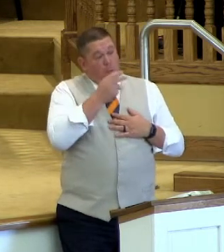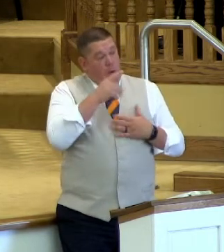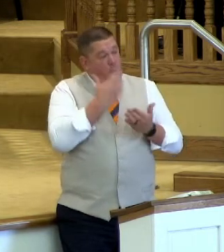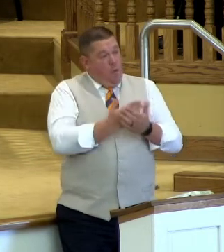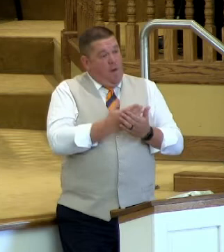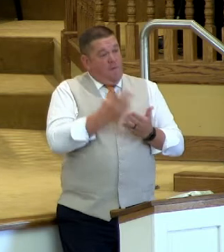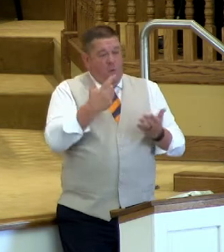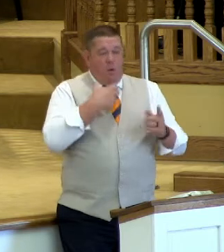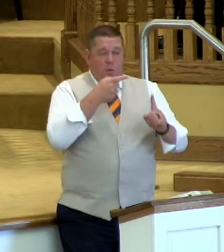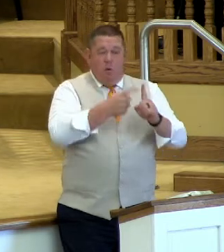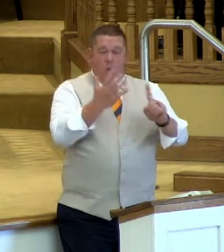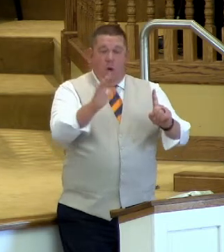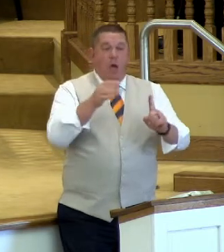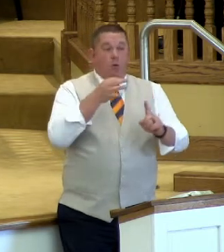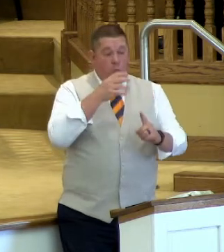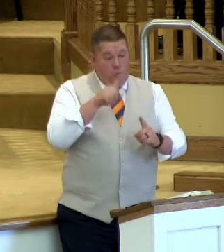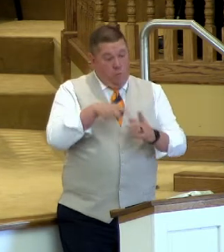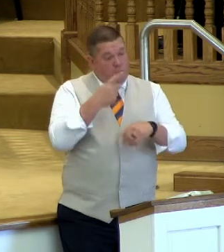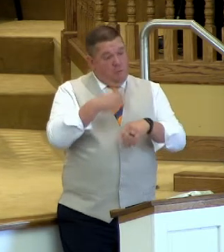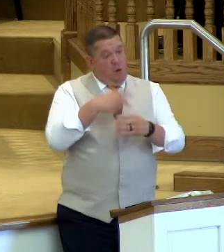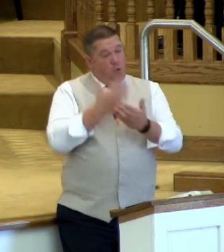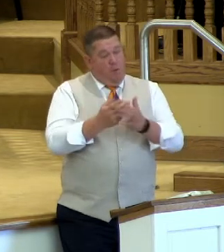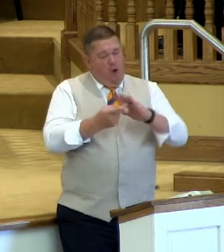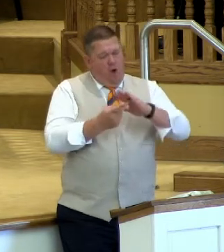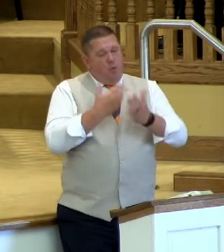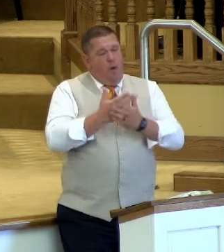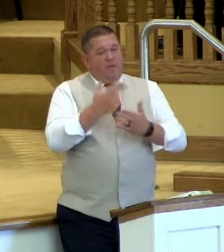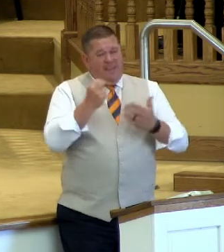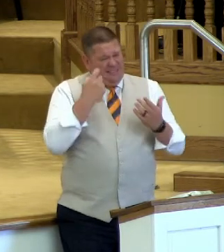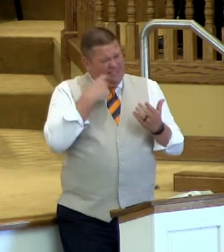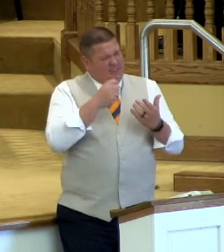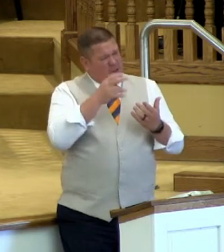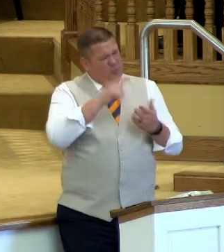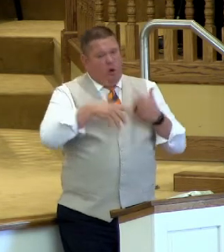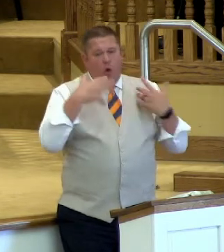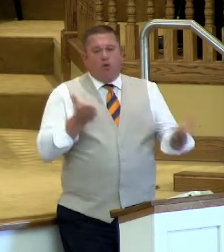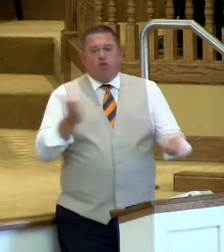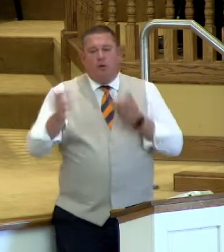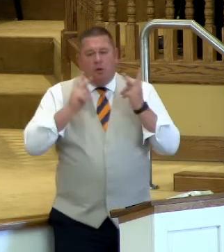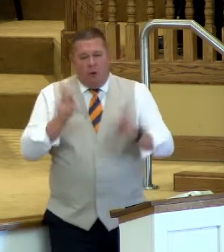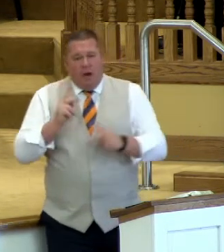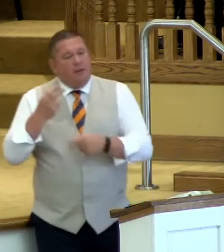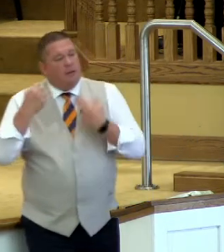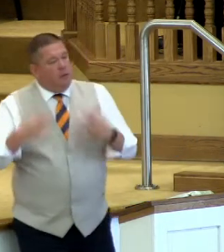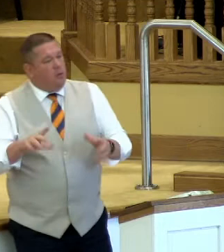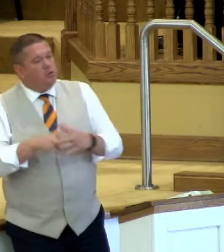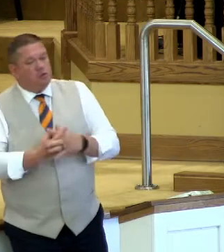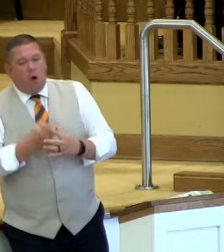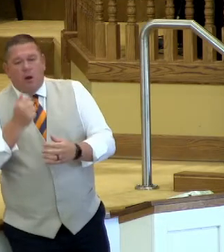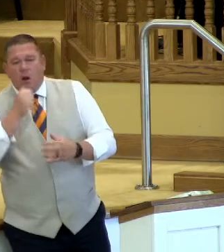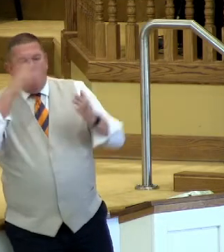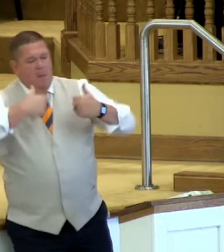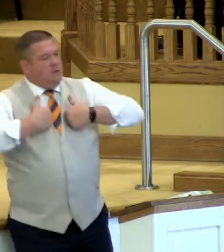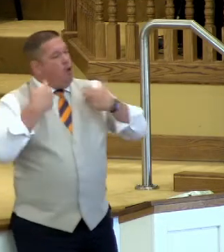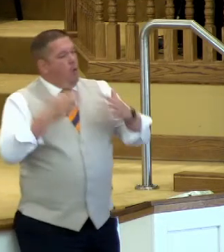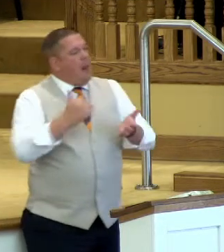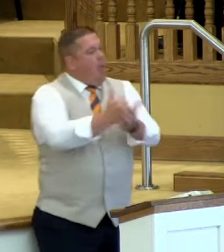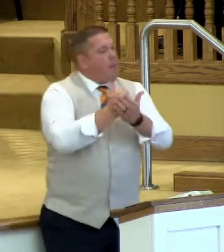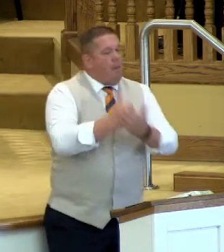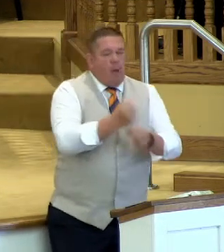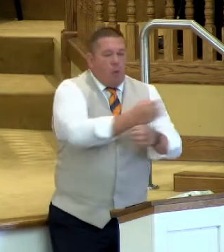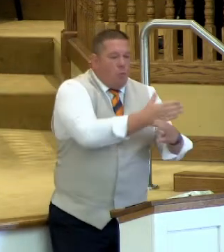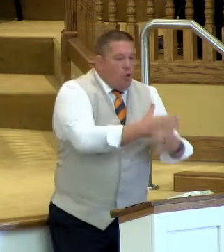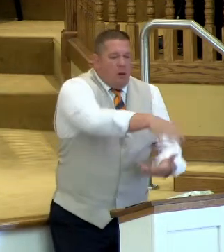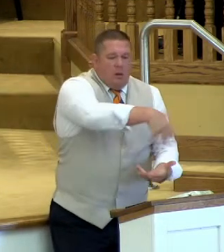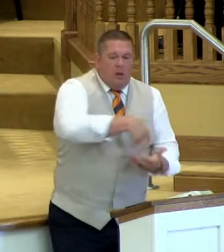gets here, here's a little point I want to throw out. As soon as Paul gets there, he just got shipwrecked, but he's serving other people. He's helping other people. He's not worried about himself. He's already